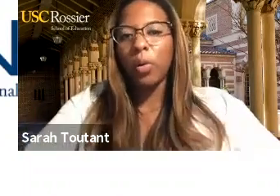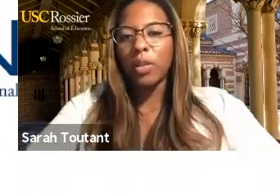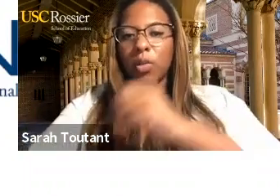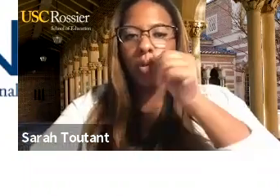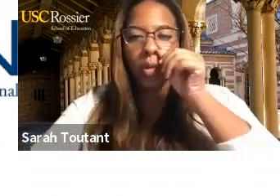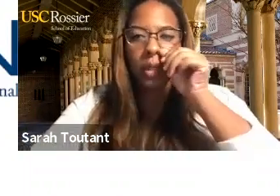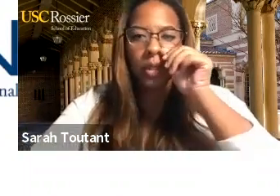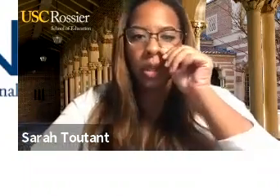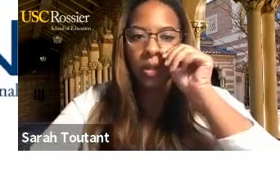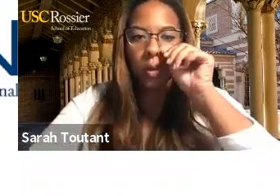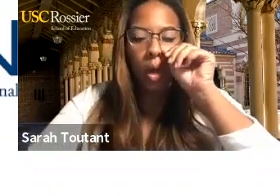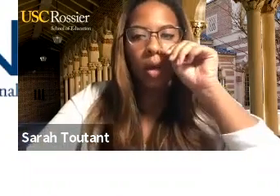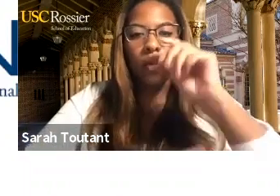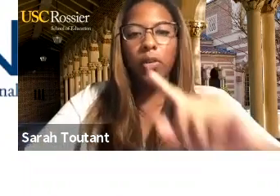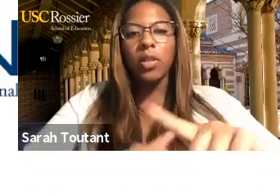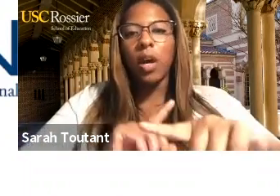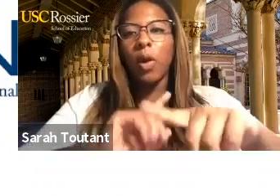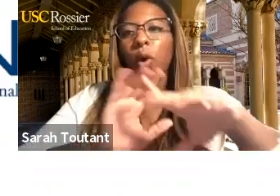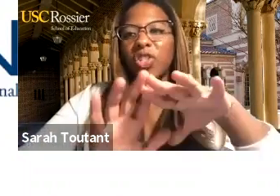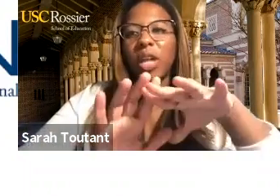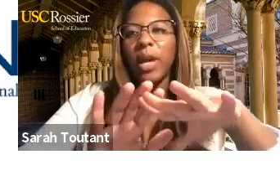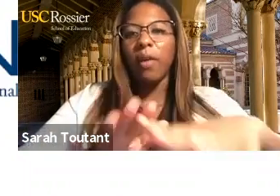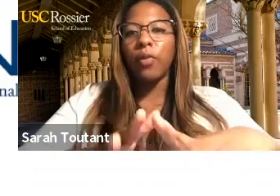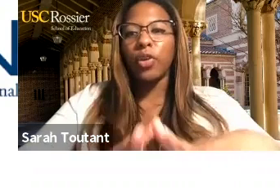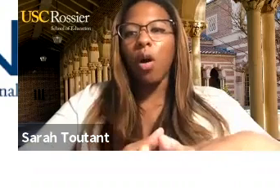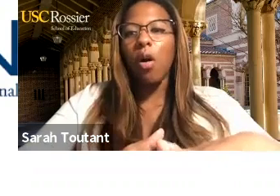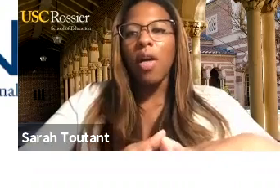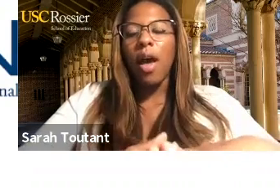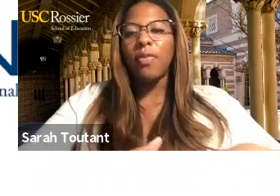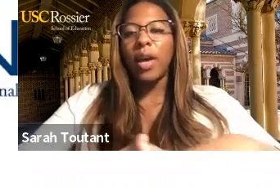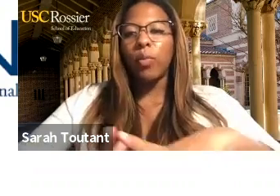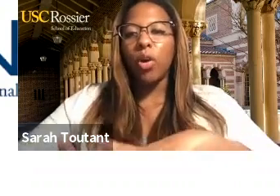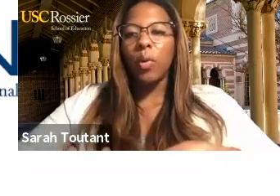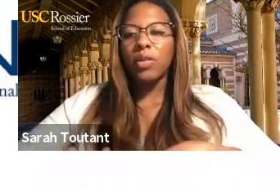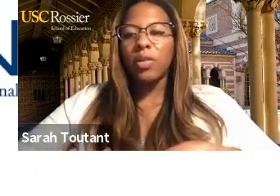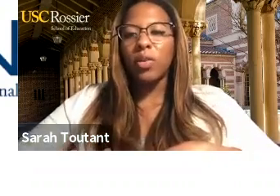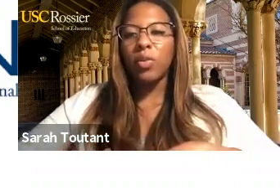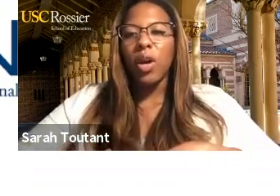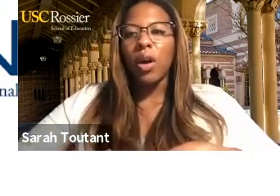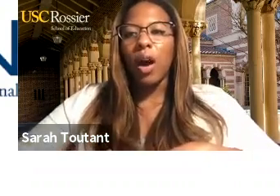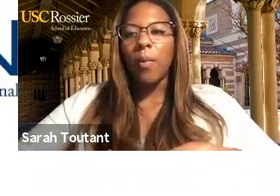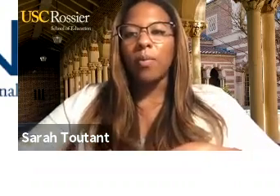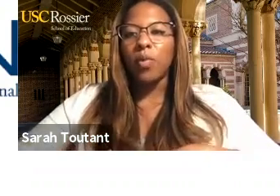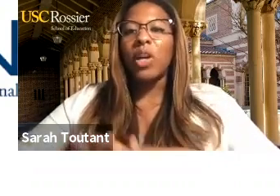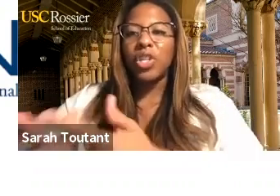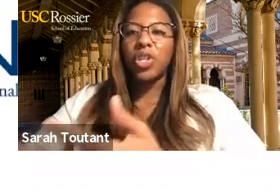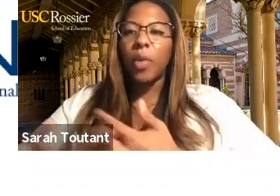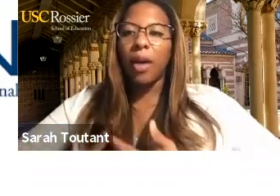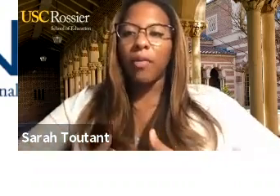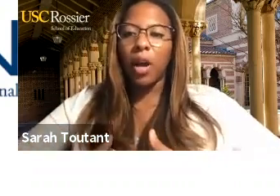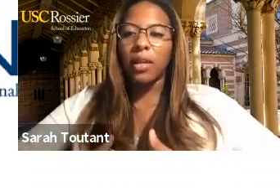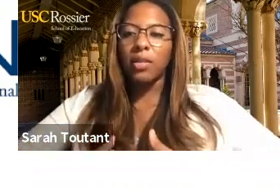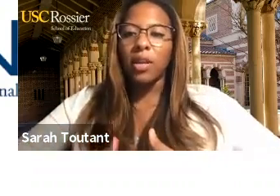we're going to transition into first a question that we have for you all, and then we'll go into questions